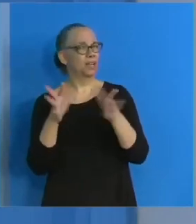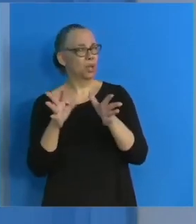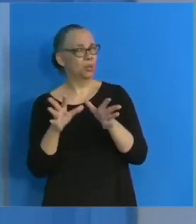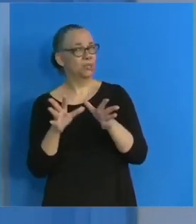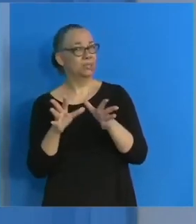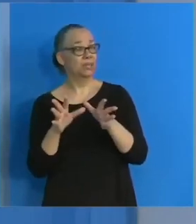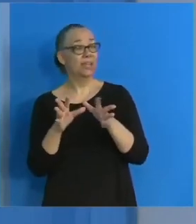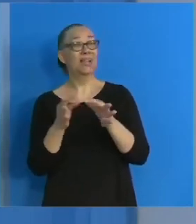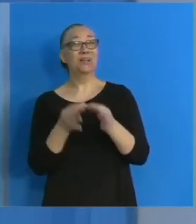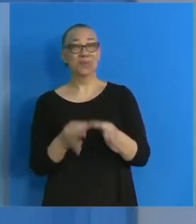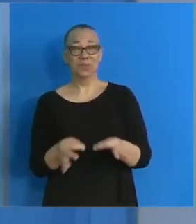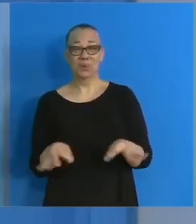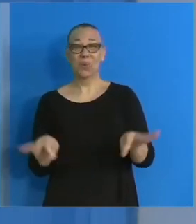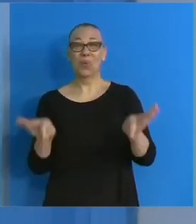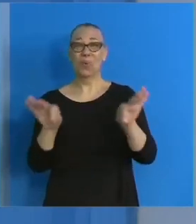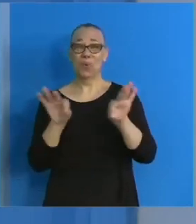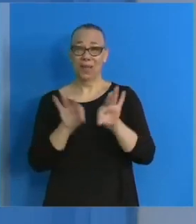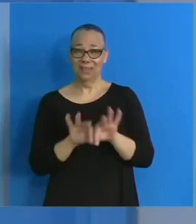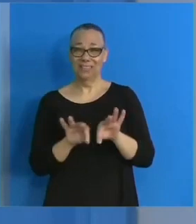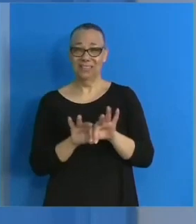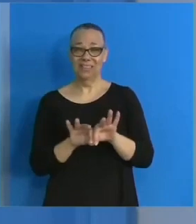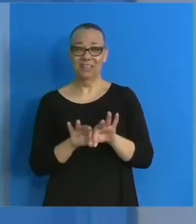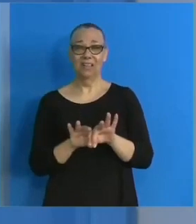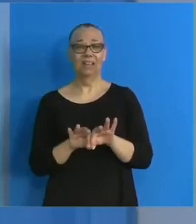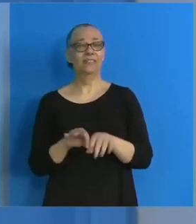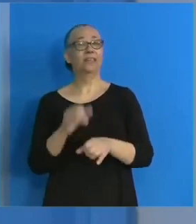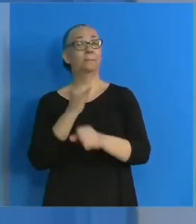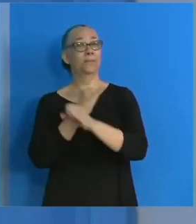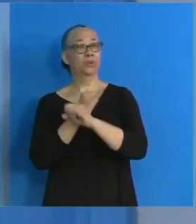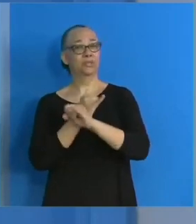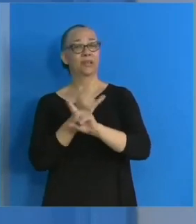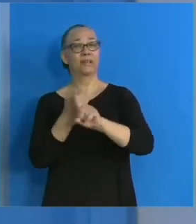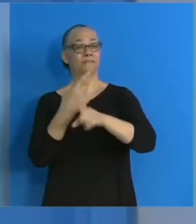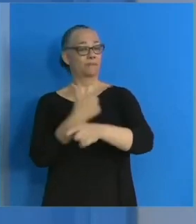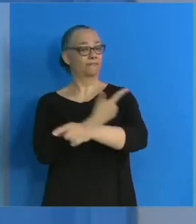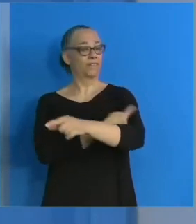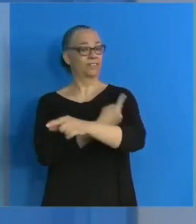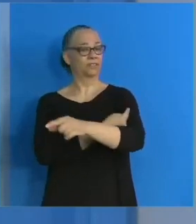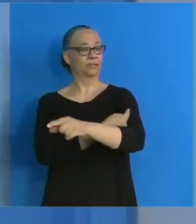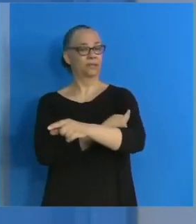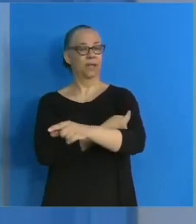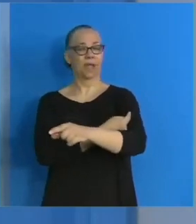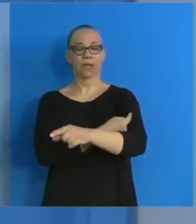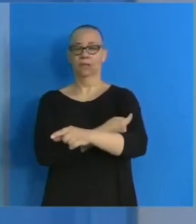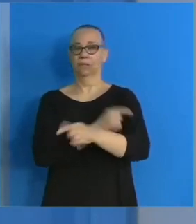quality of immunity that you get from vaccination